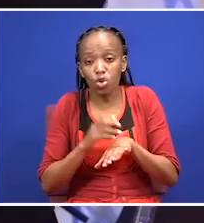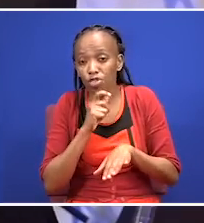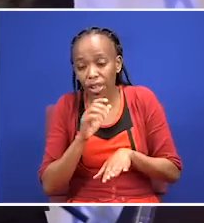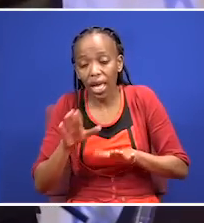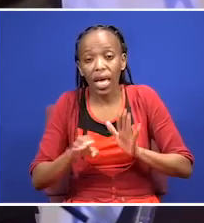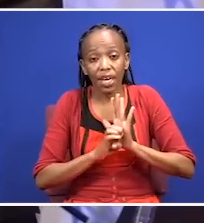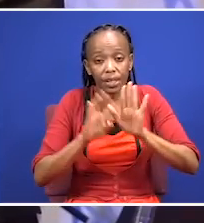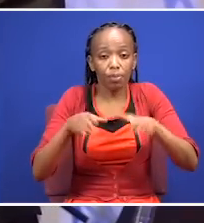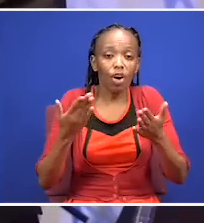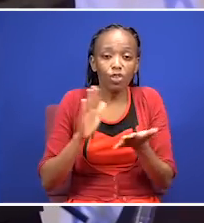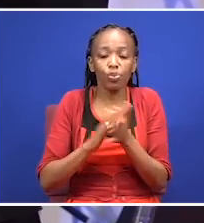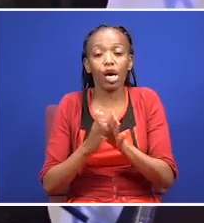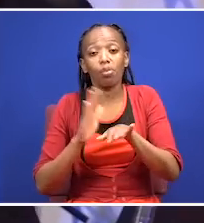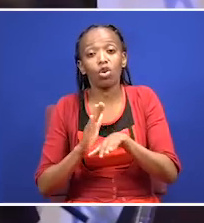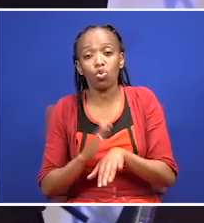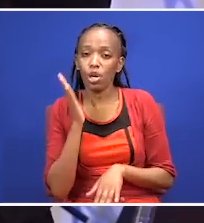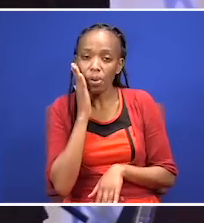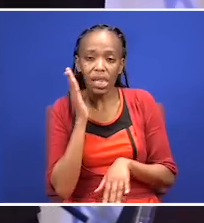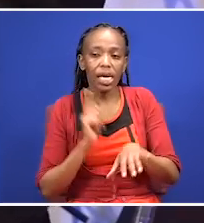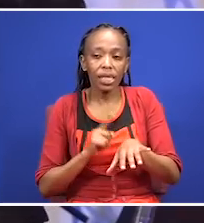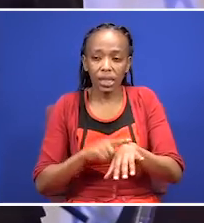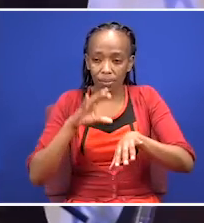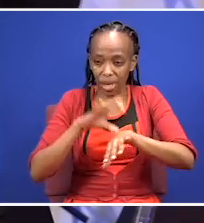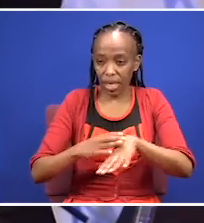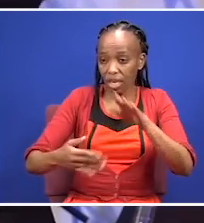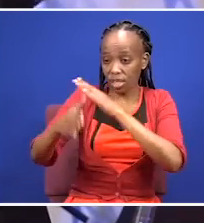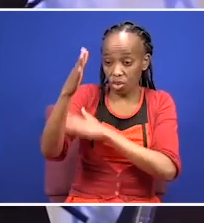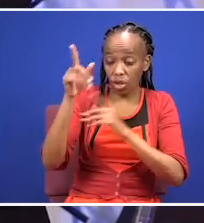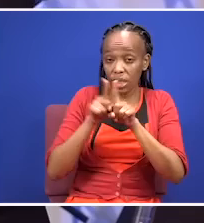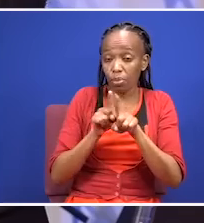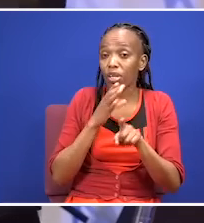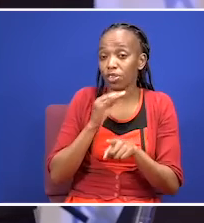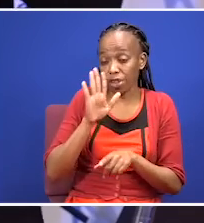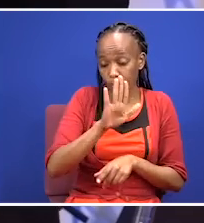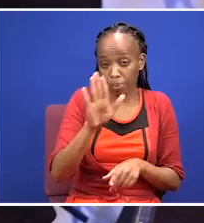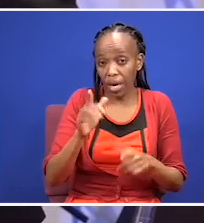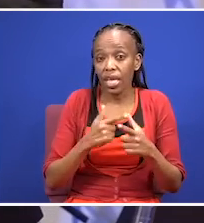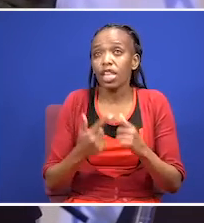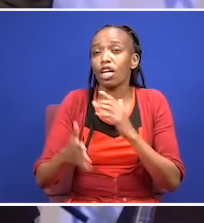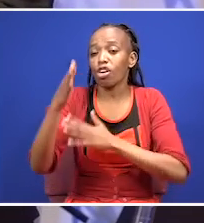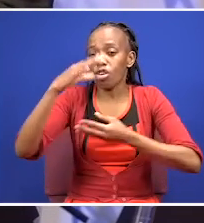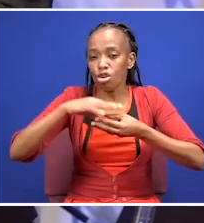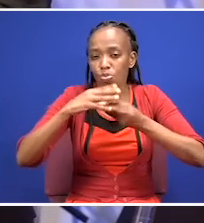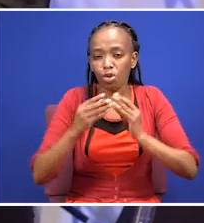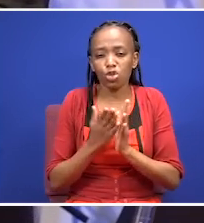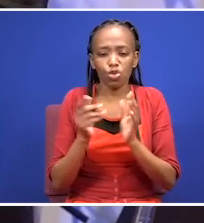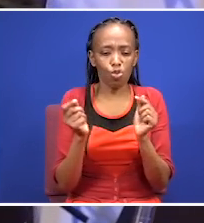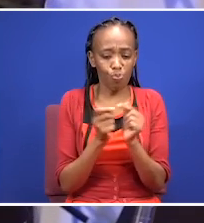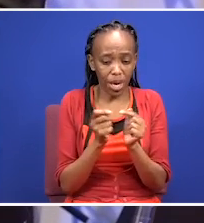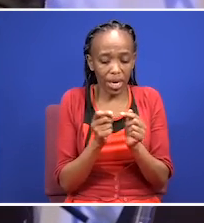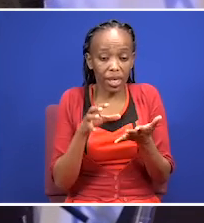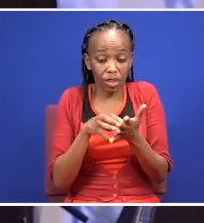example of how to be a mother when they get god as their father he molds them through pain and